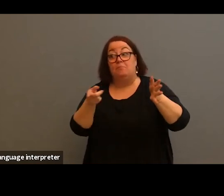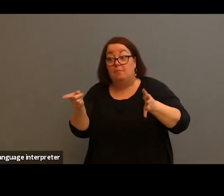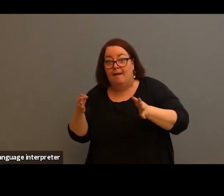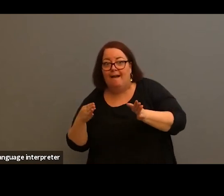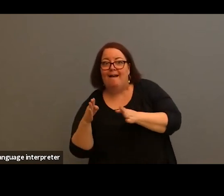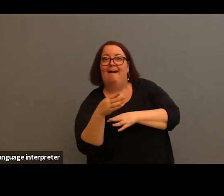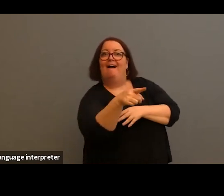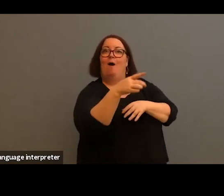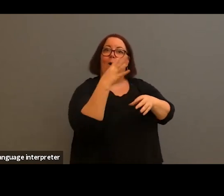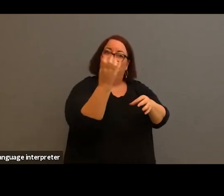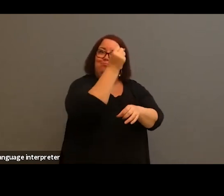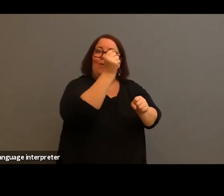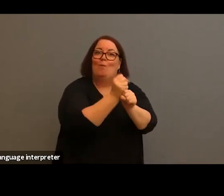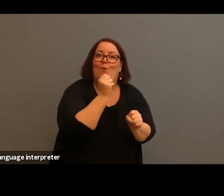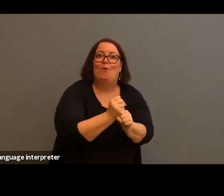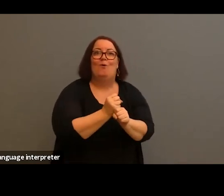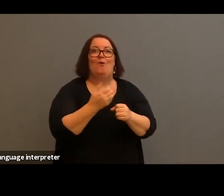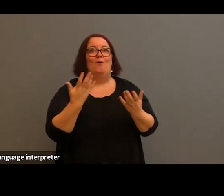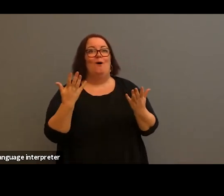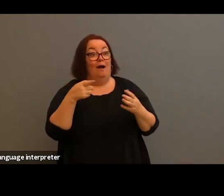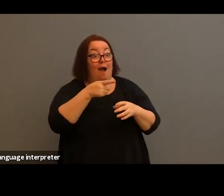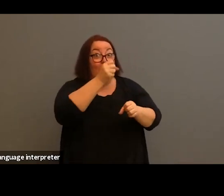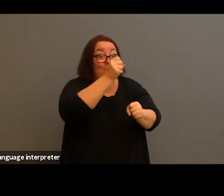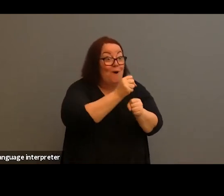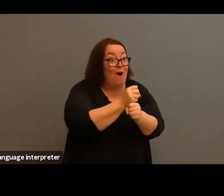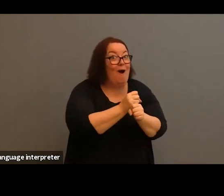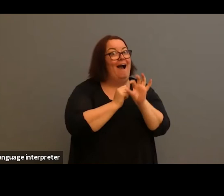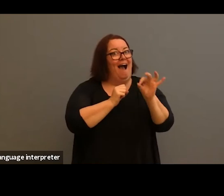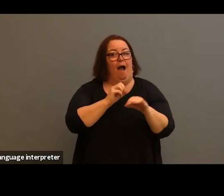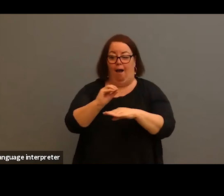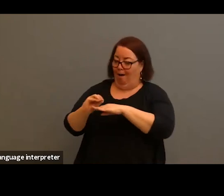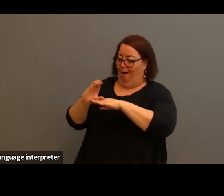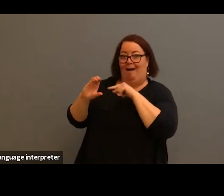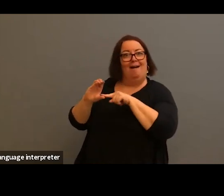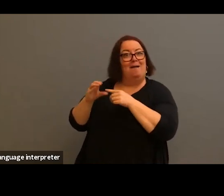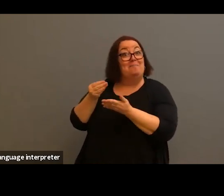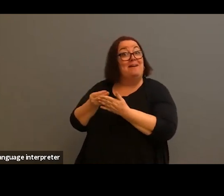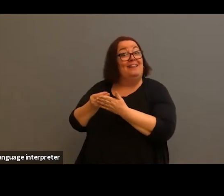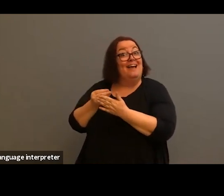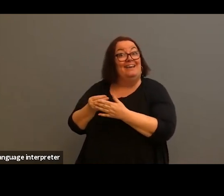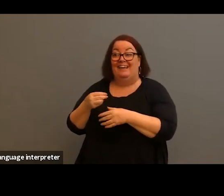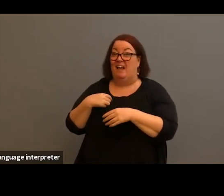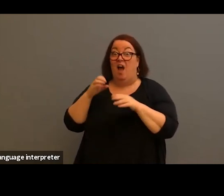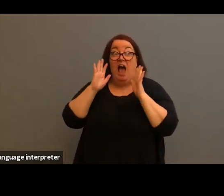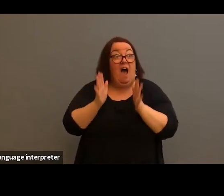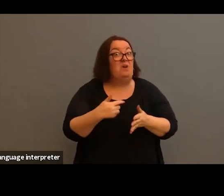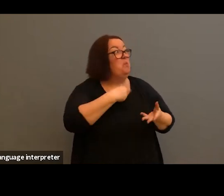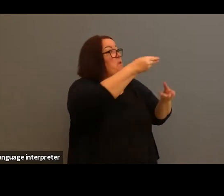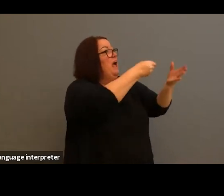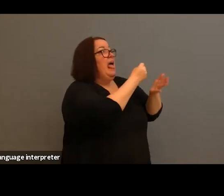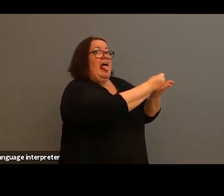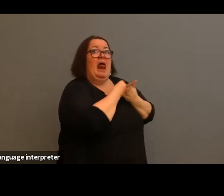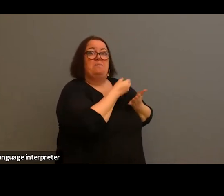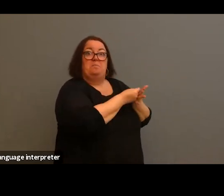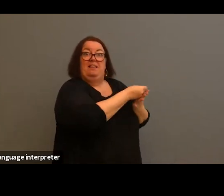independence, not only economic independence, but also social independence. In relation, we have a number of areas in relation